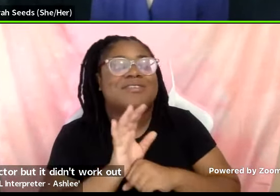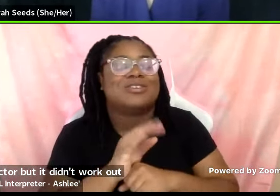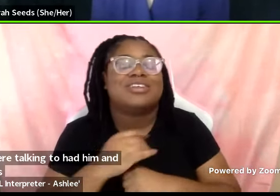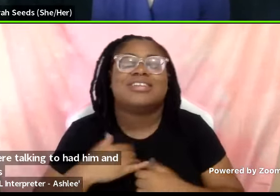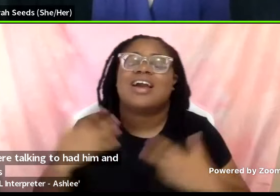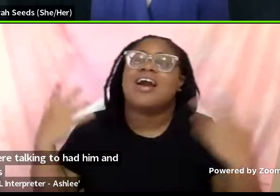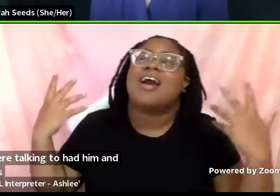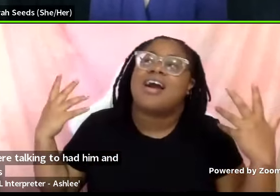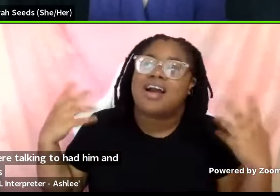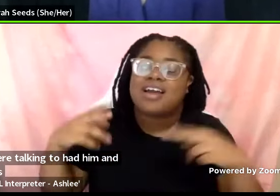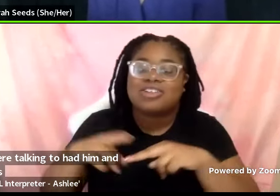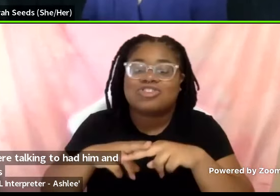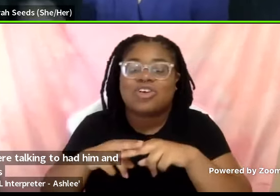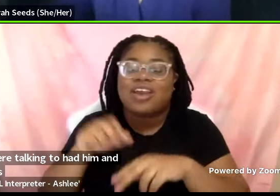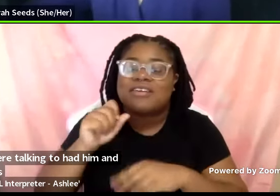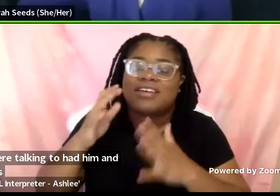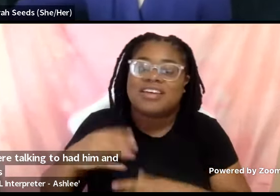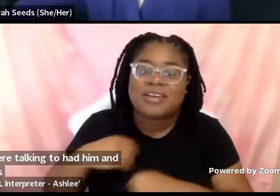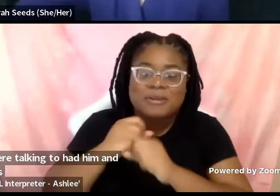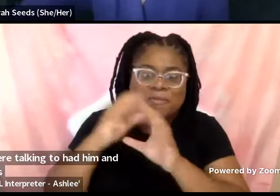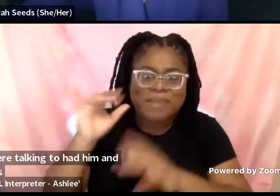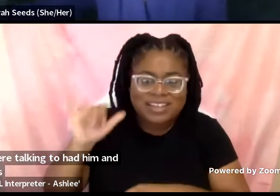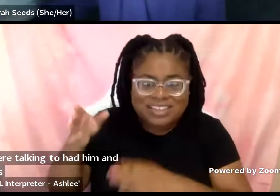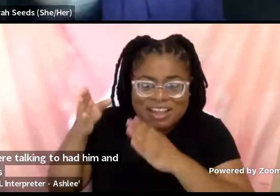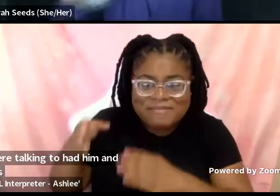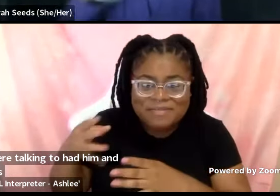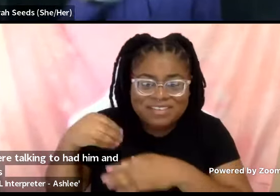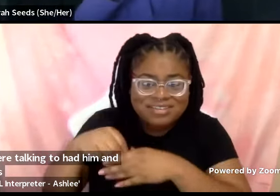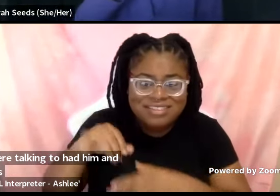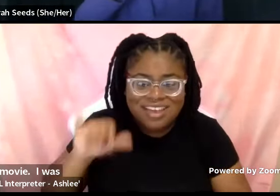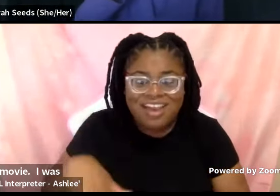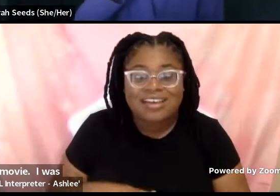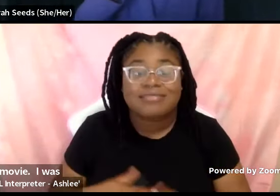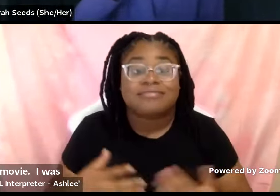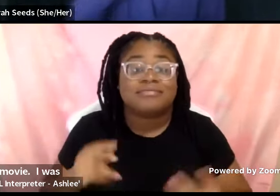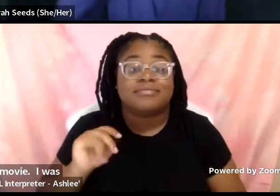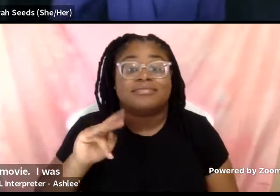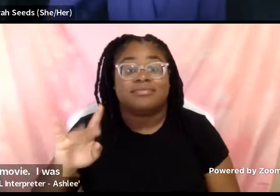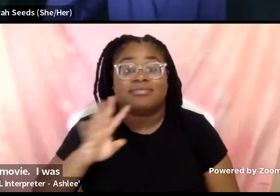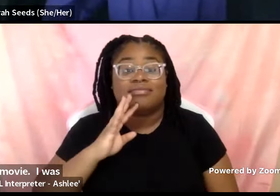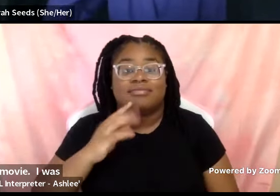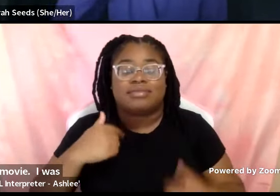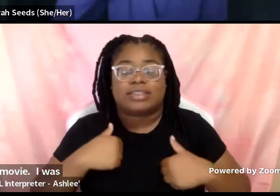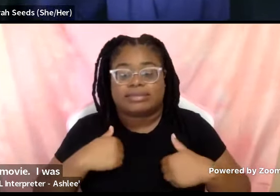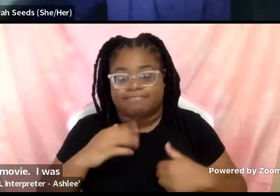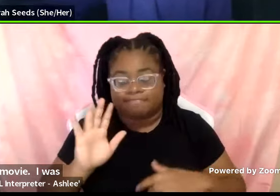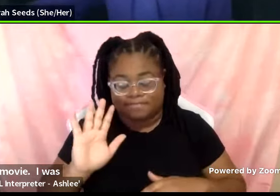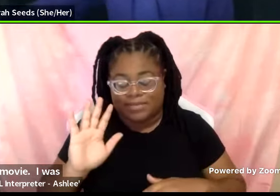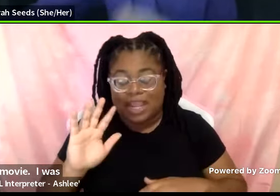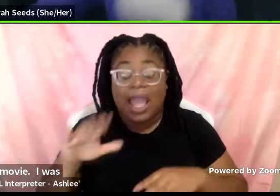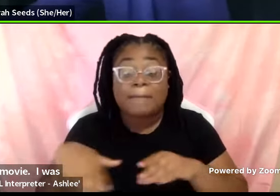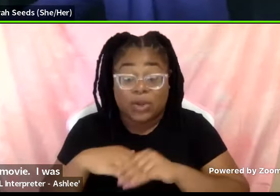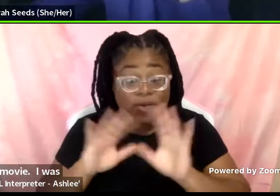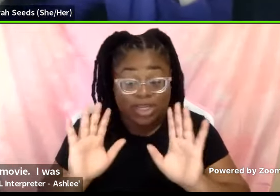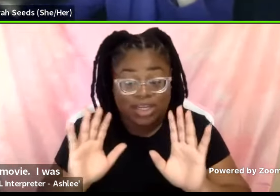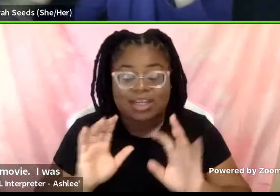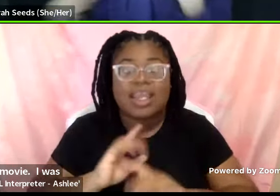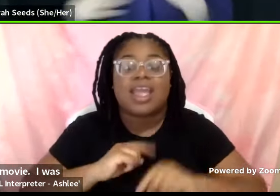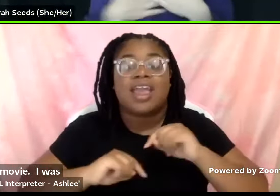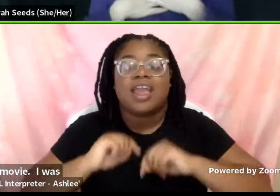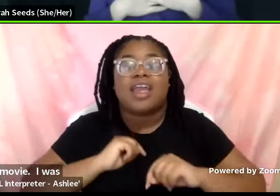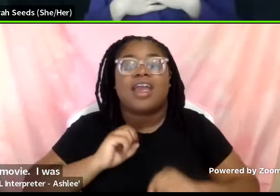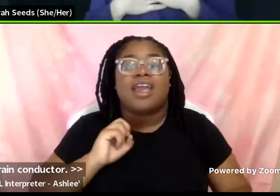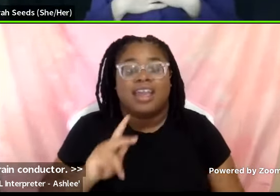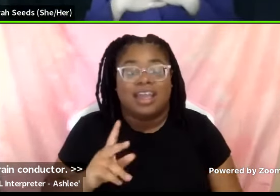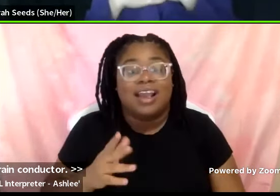conductor, dude. Can you imagine Method Man? Anyway. I mean, I just, never mind. I'm married. But anyway, about that.